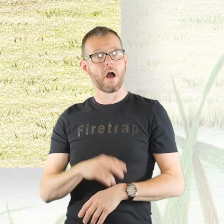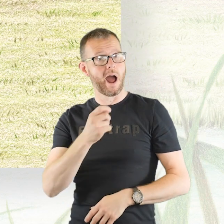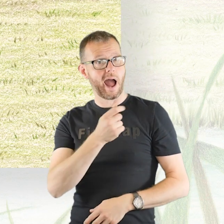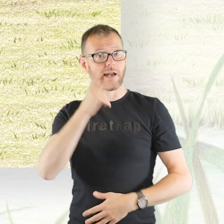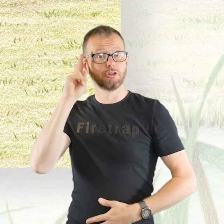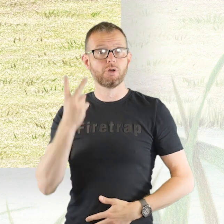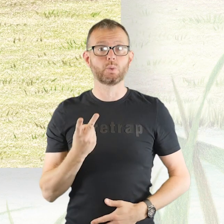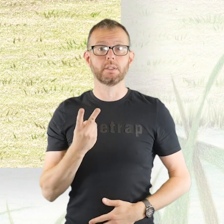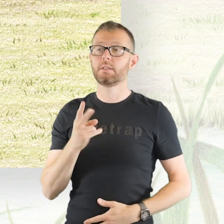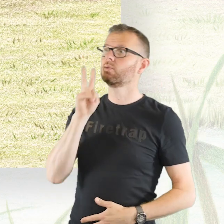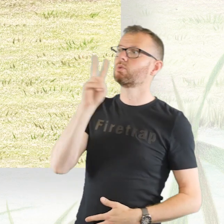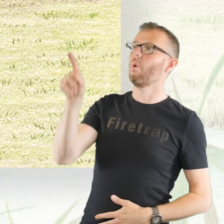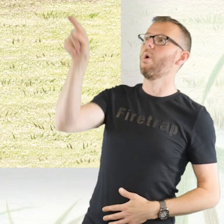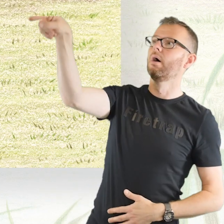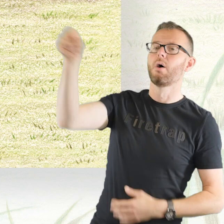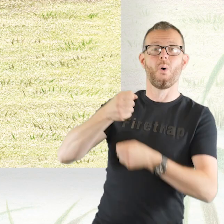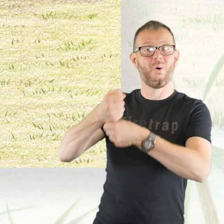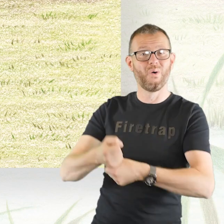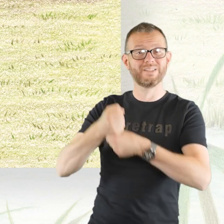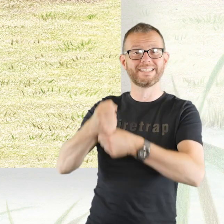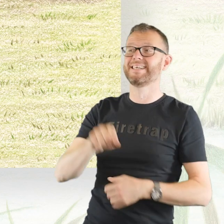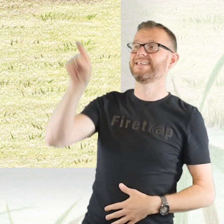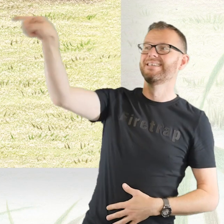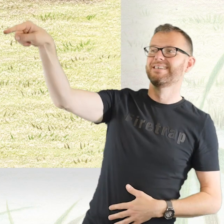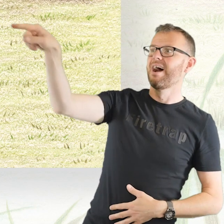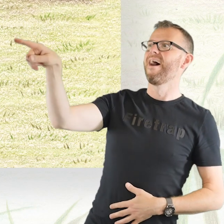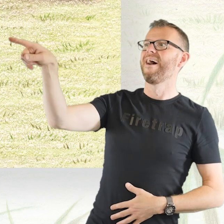Alex and Rosie also saw some horses.